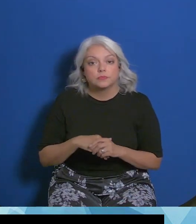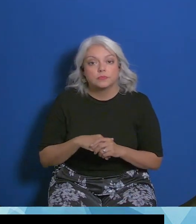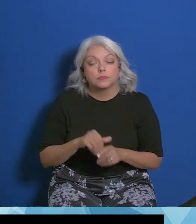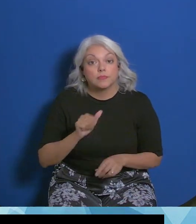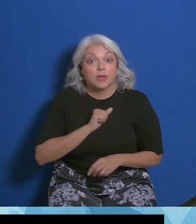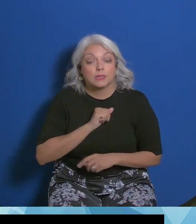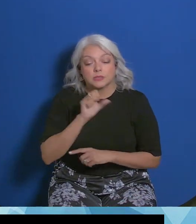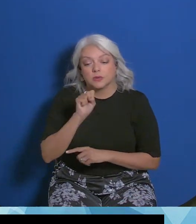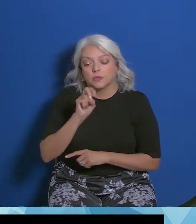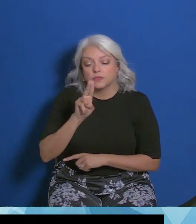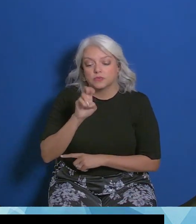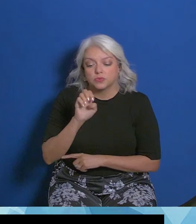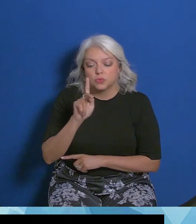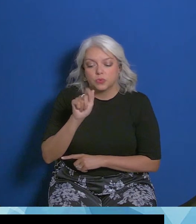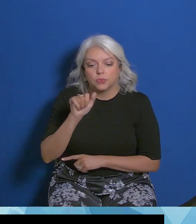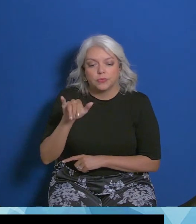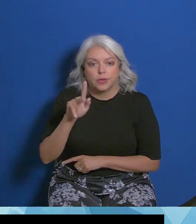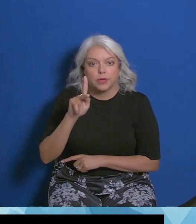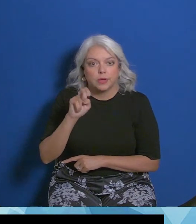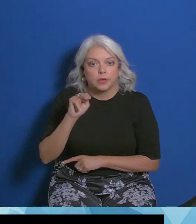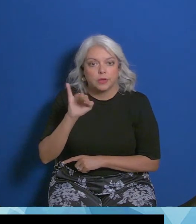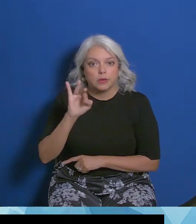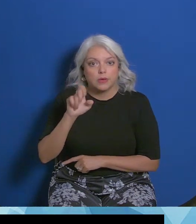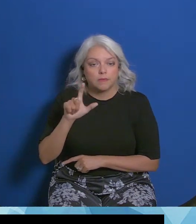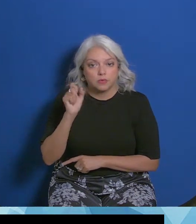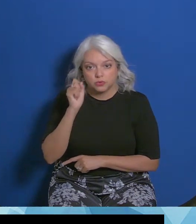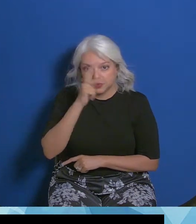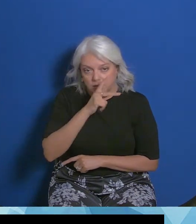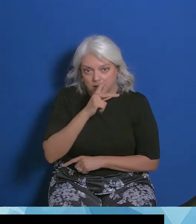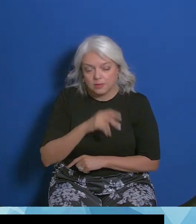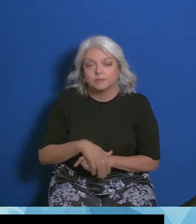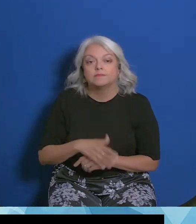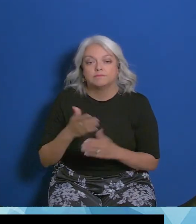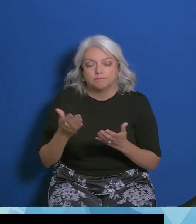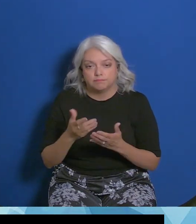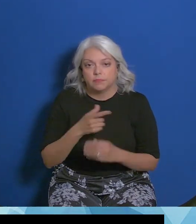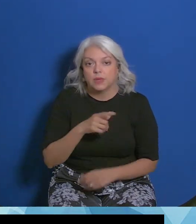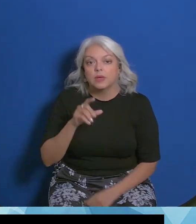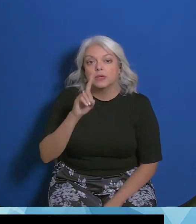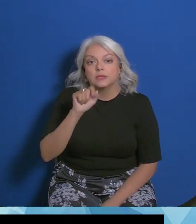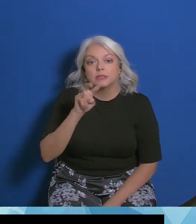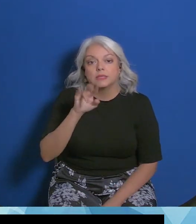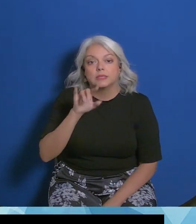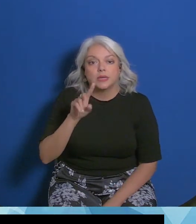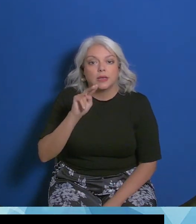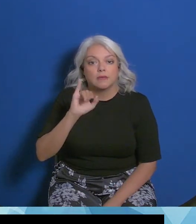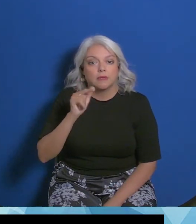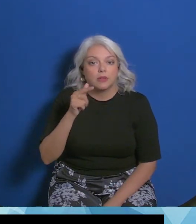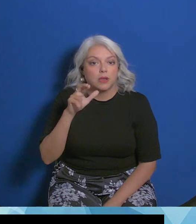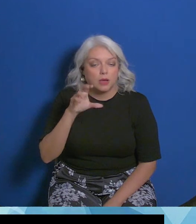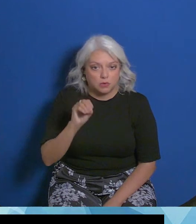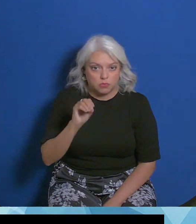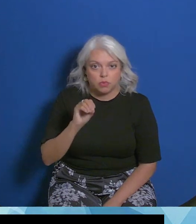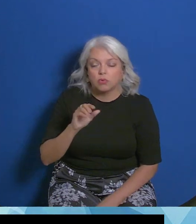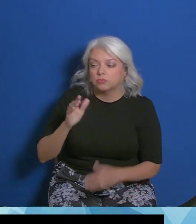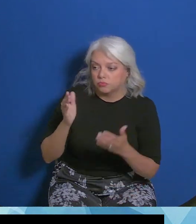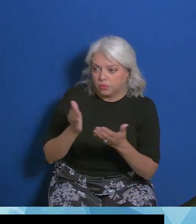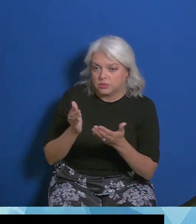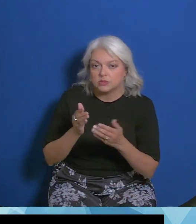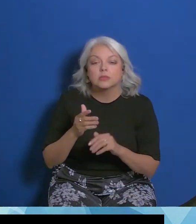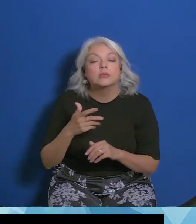myself, Sukay Neisel, and David Nigro. Present, so that makes 5. So we do have a